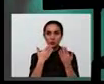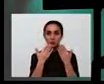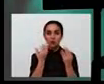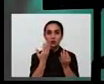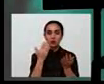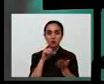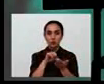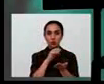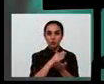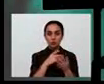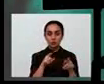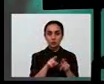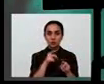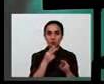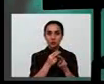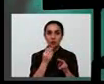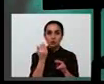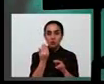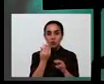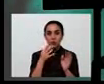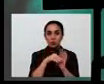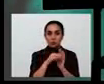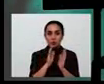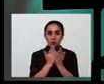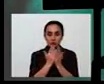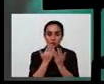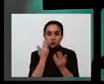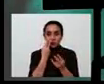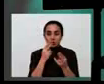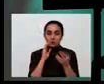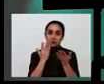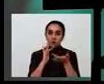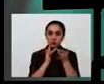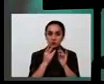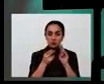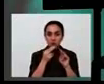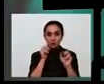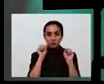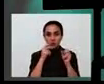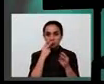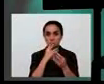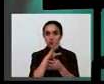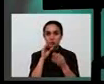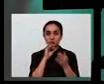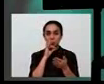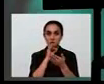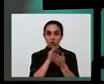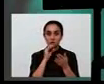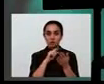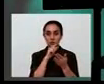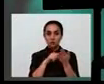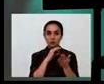Mana shular haqida atroflicha qo'shimcha adabiyotlar, qo'shimcha ma'lumotlardan foydalangan holda hamma savollarga javobni yozib